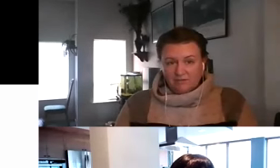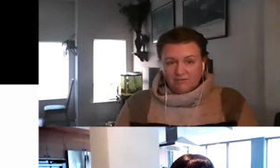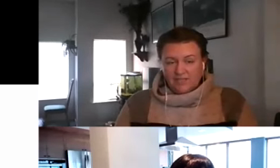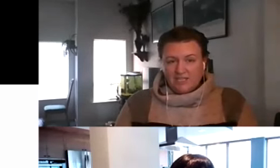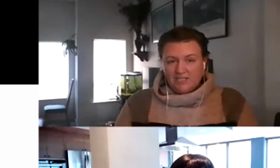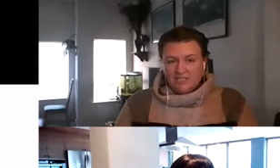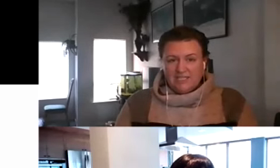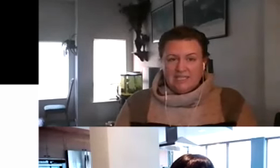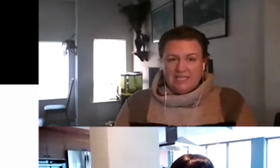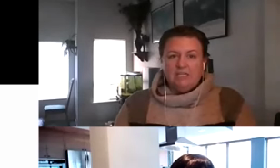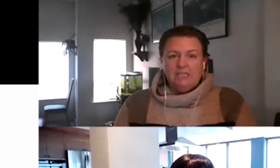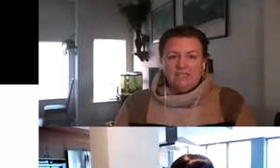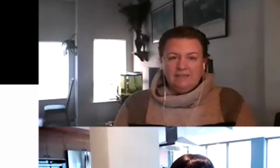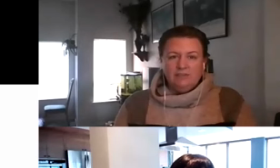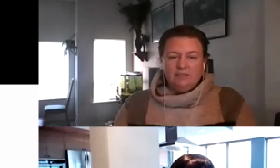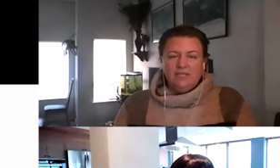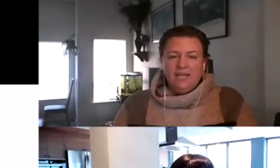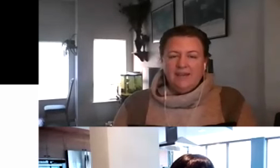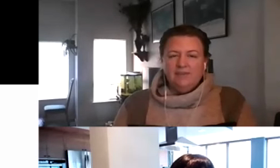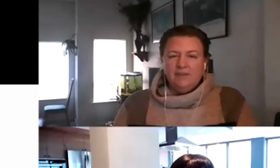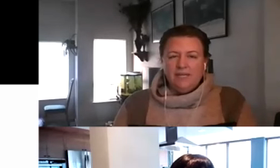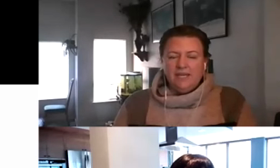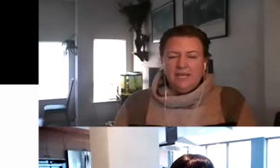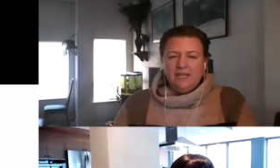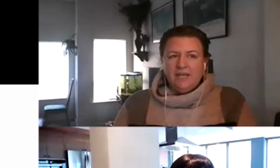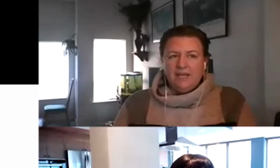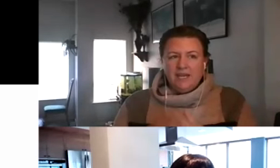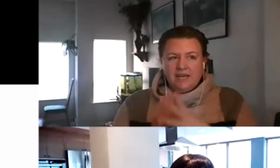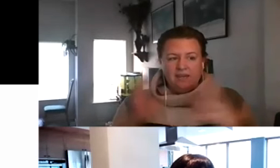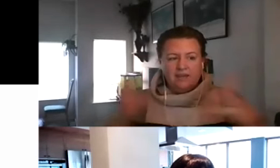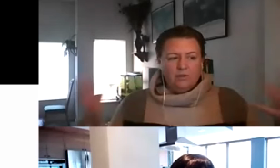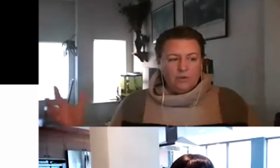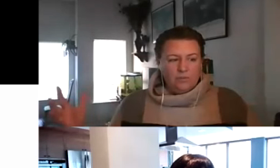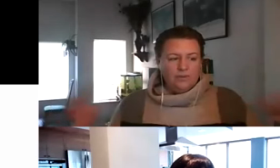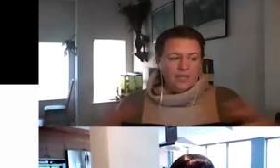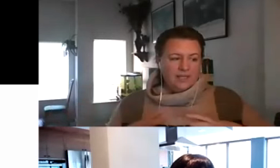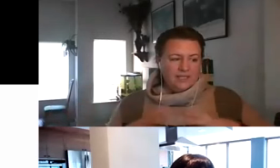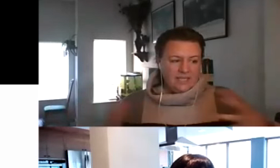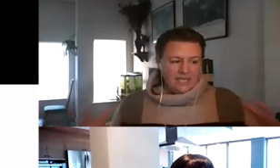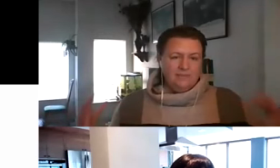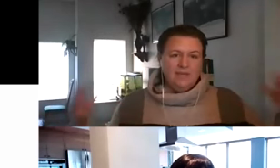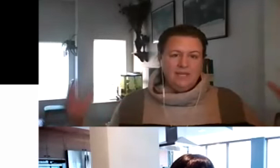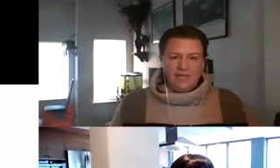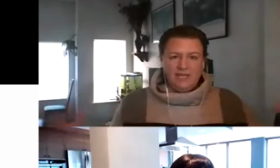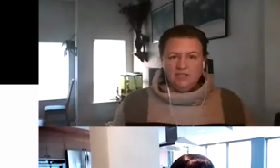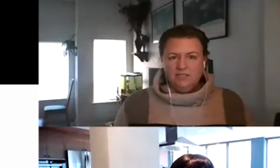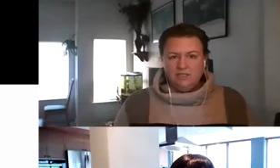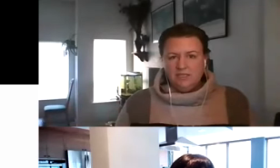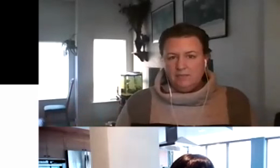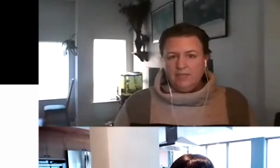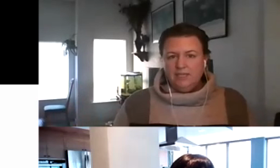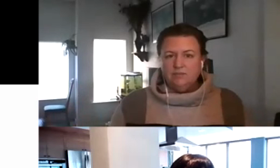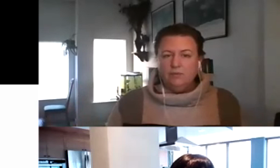supervision level, the agency leader level. Everybody in a group, in a team, in an agency plays